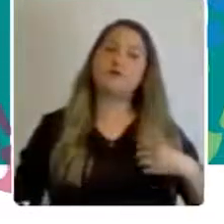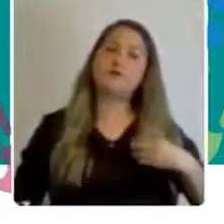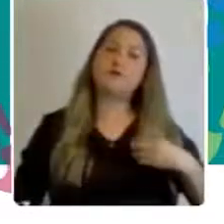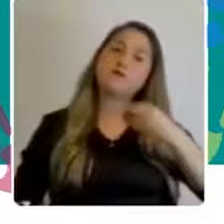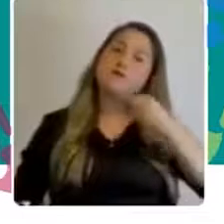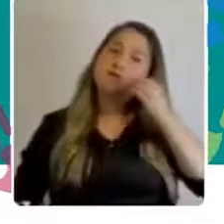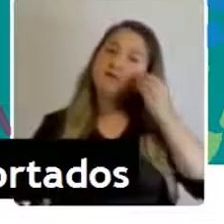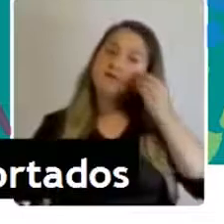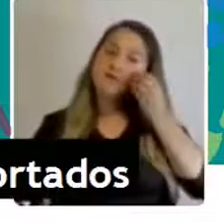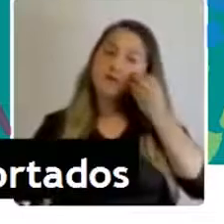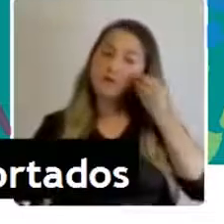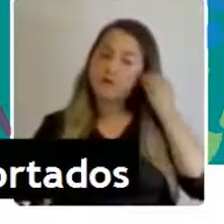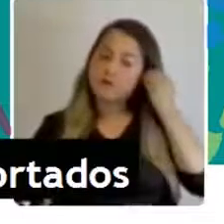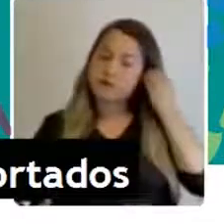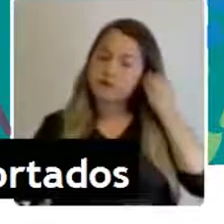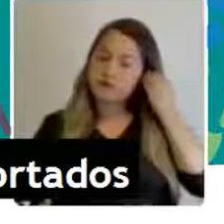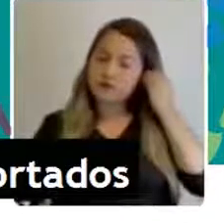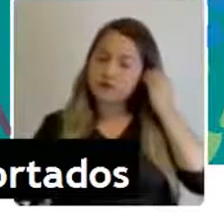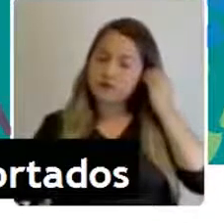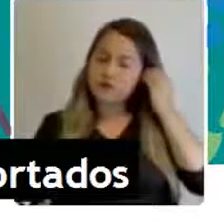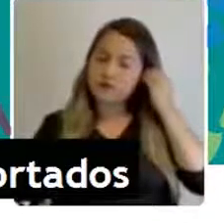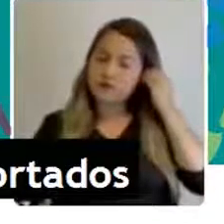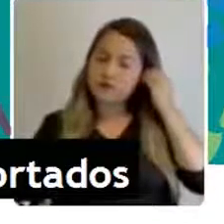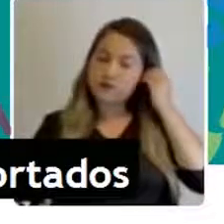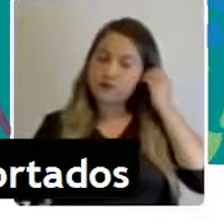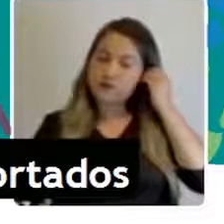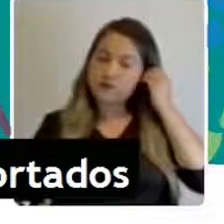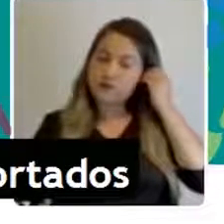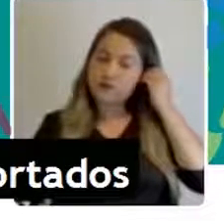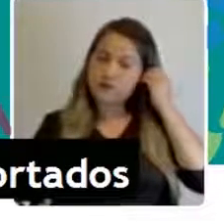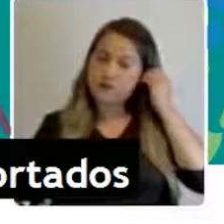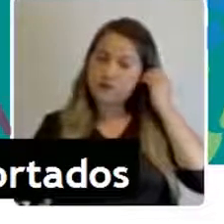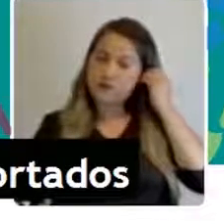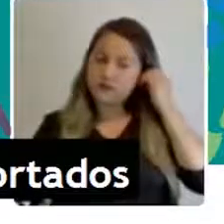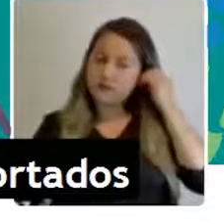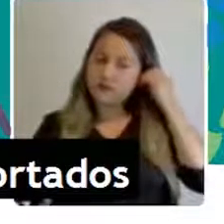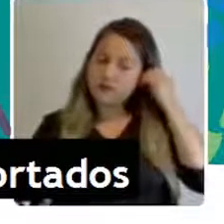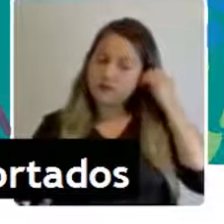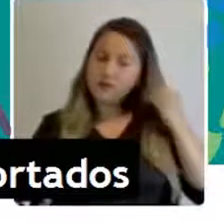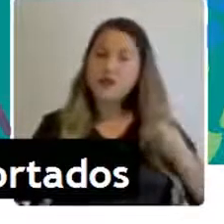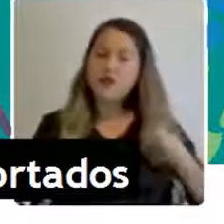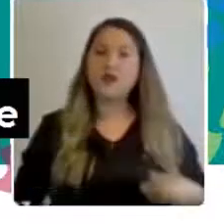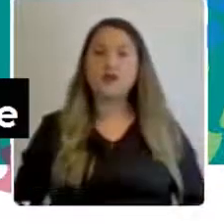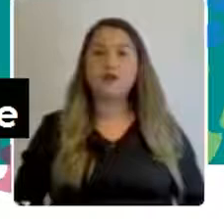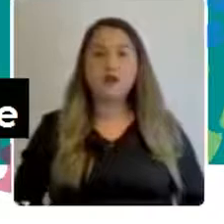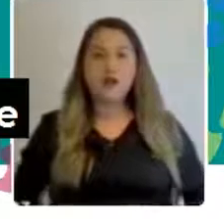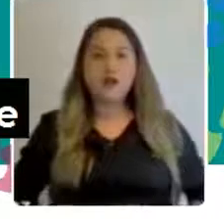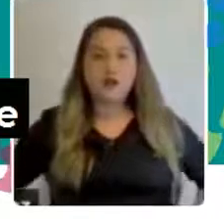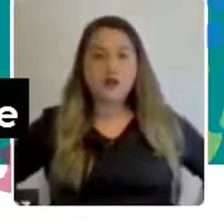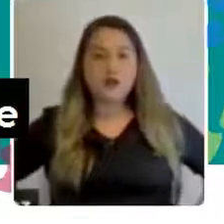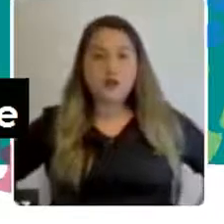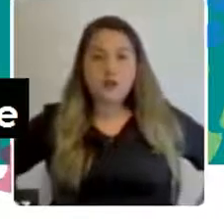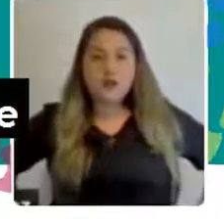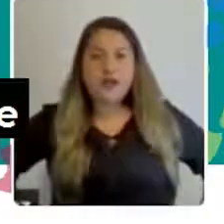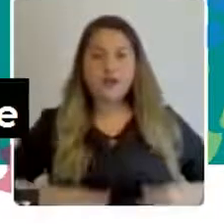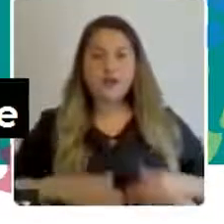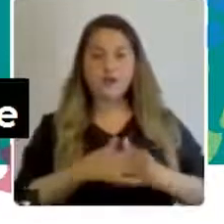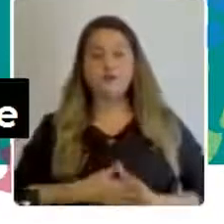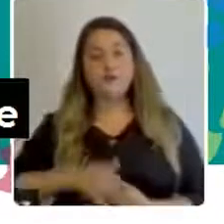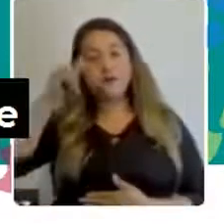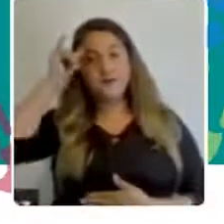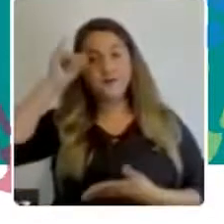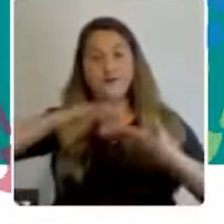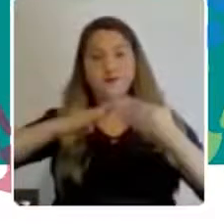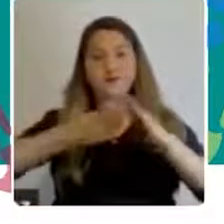retrievable. And you can see there the extent of the been reported. And my very last bullet that